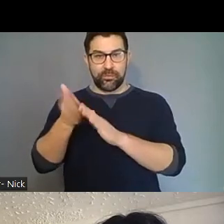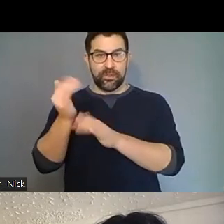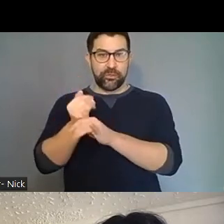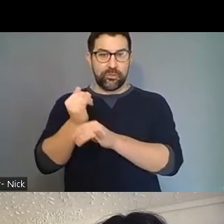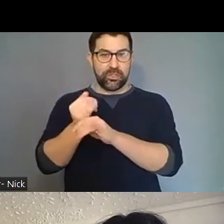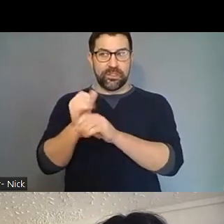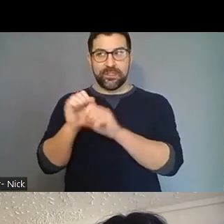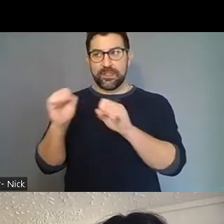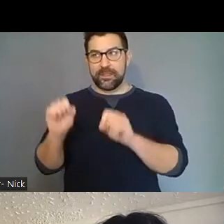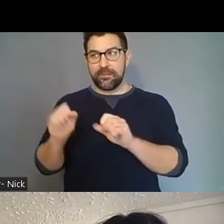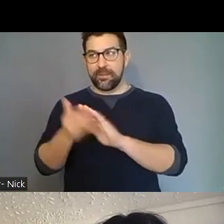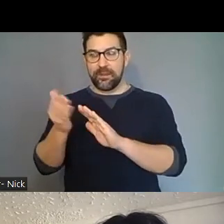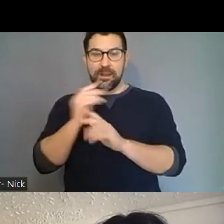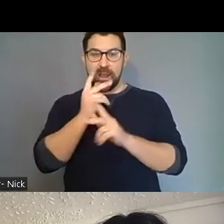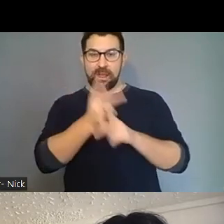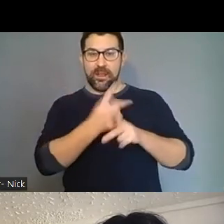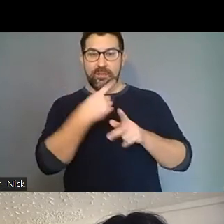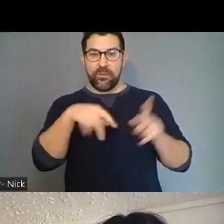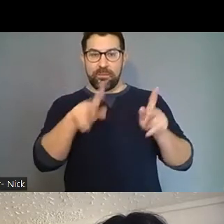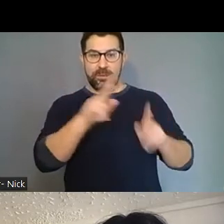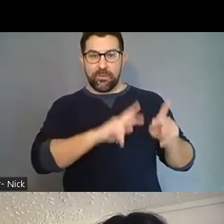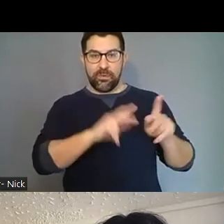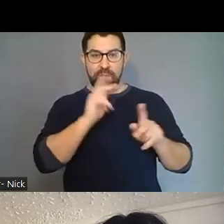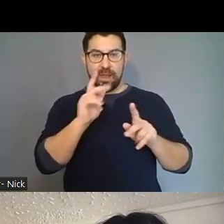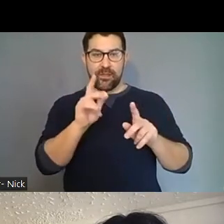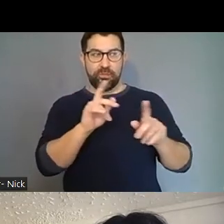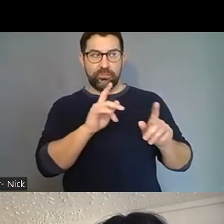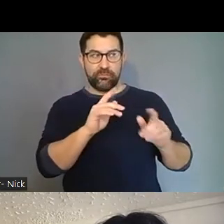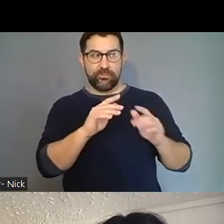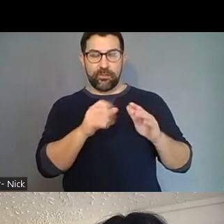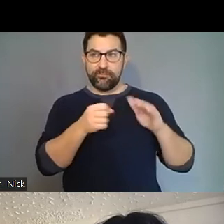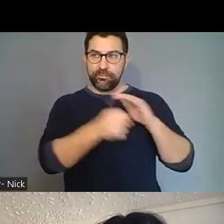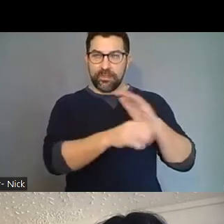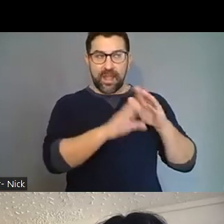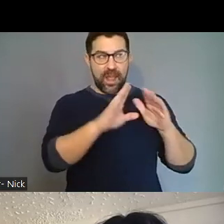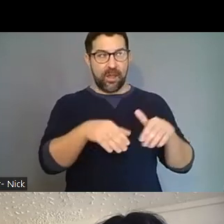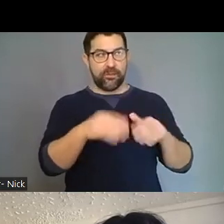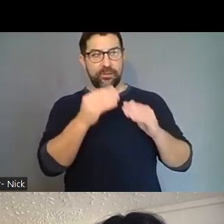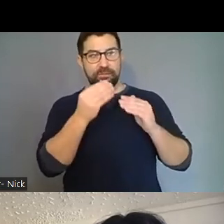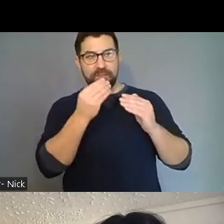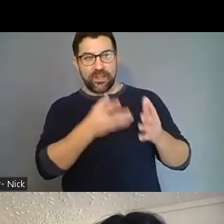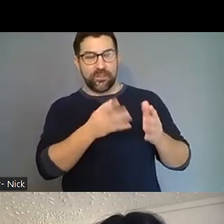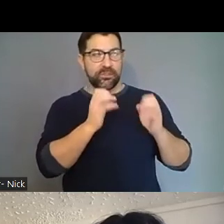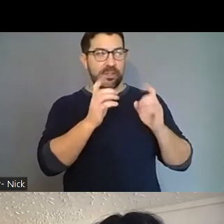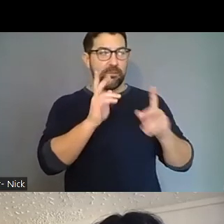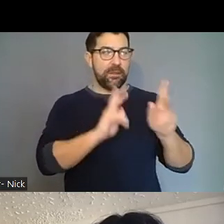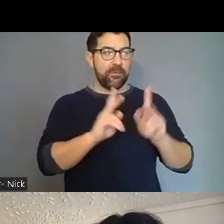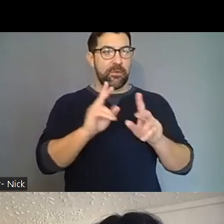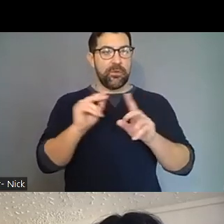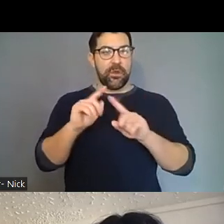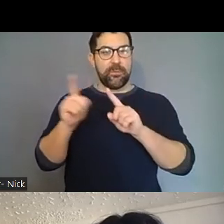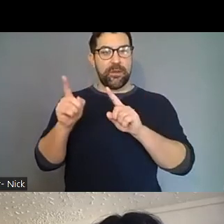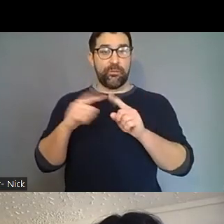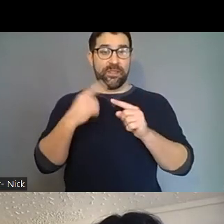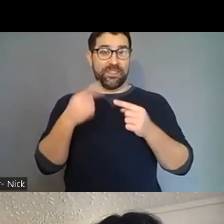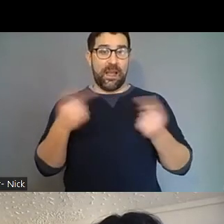systems, not to care for the people, not to love the people, not to house or feed or educate people, but rather to do the